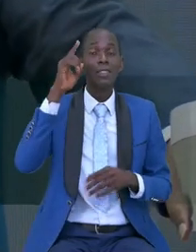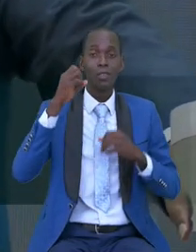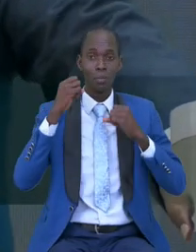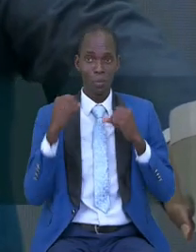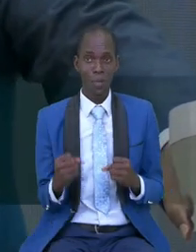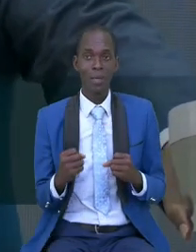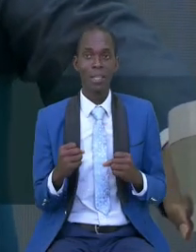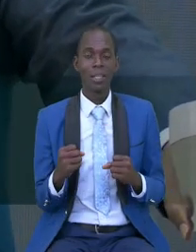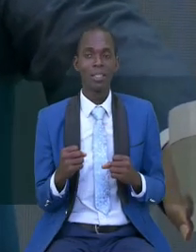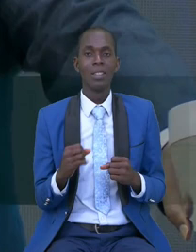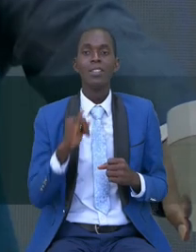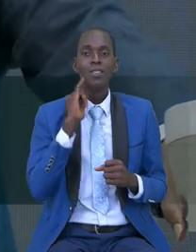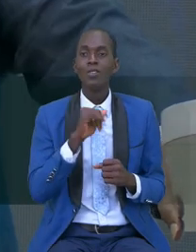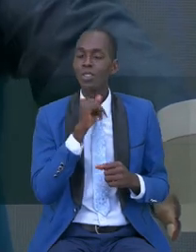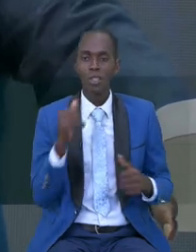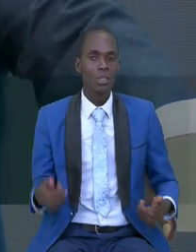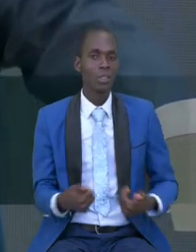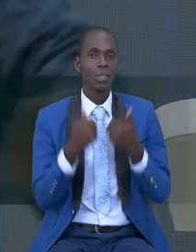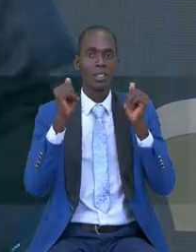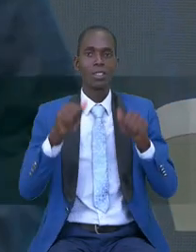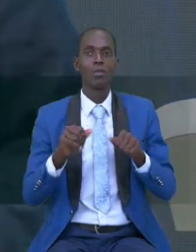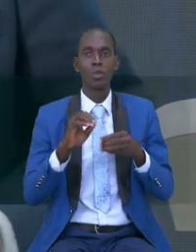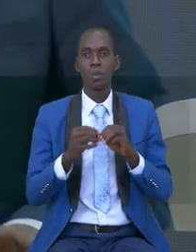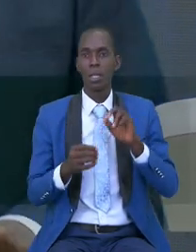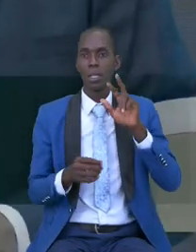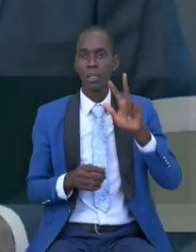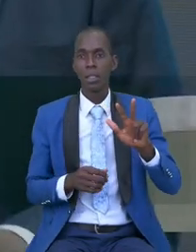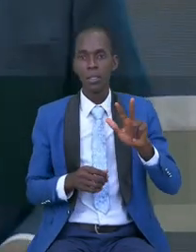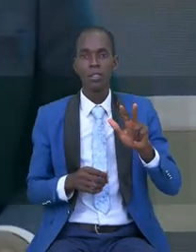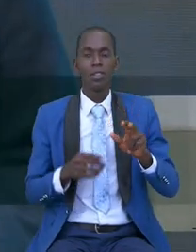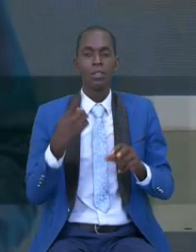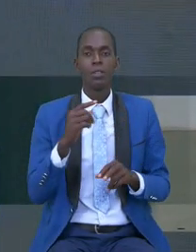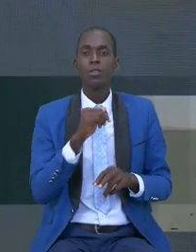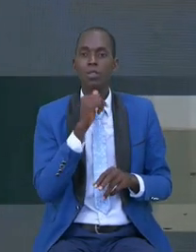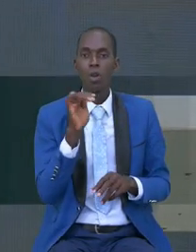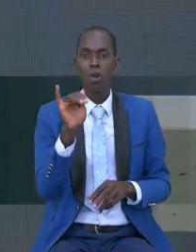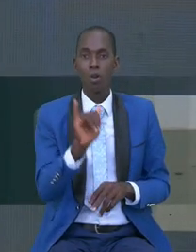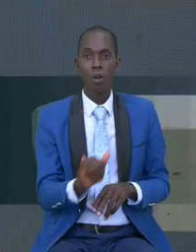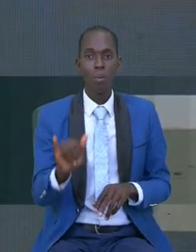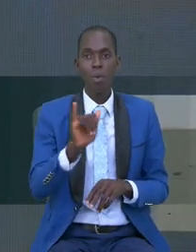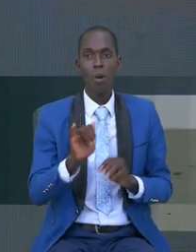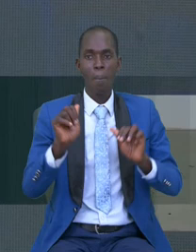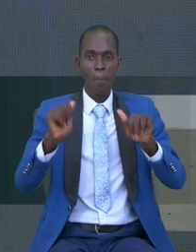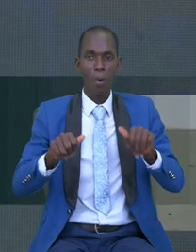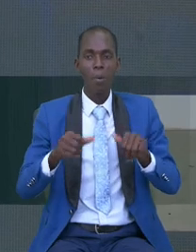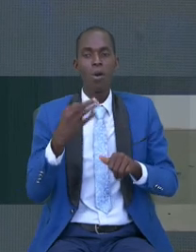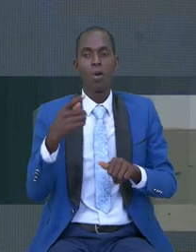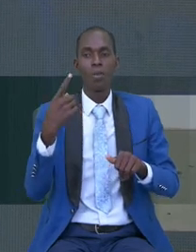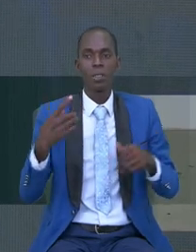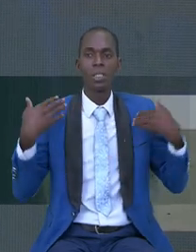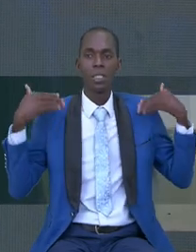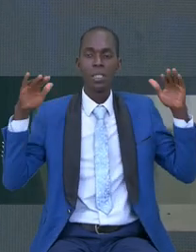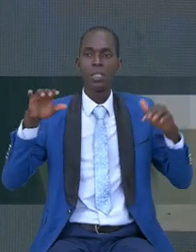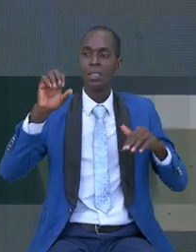is unchallengeable. Number three, the uncommon possibilities of the